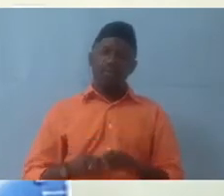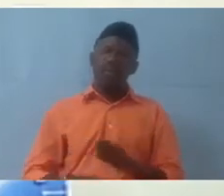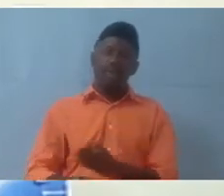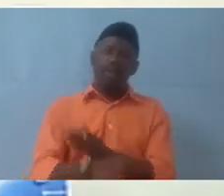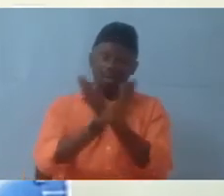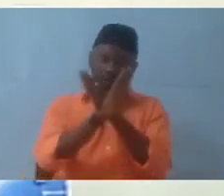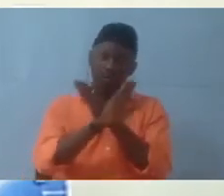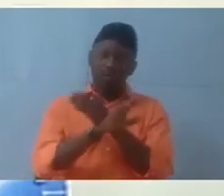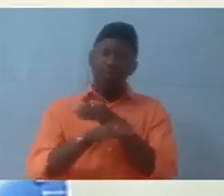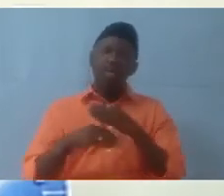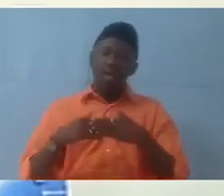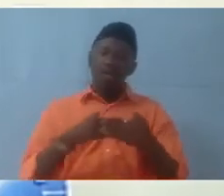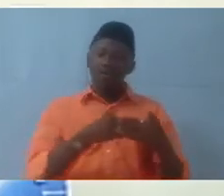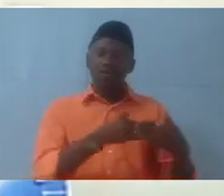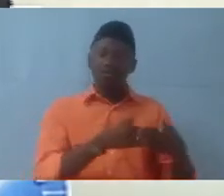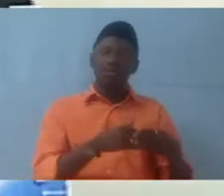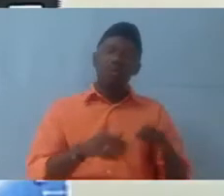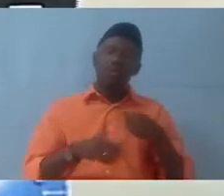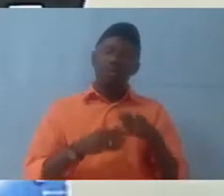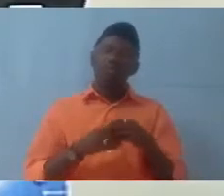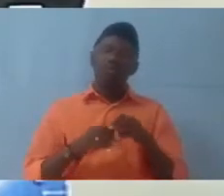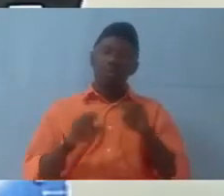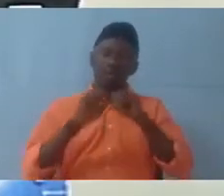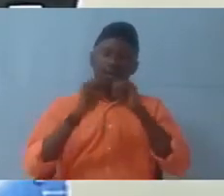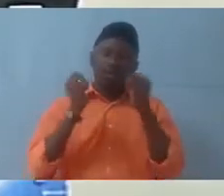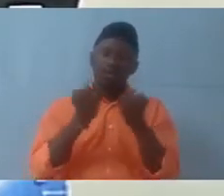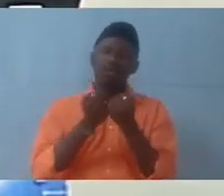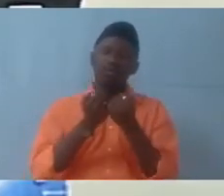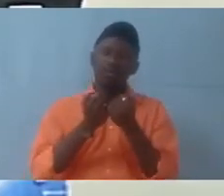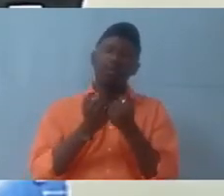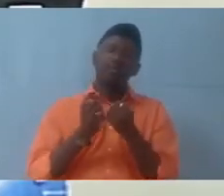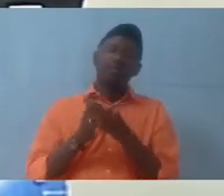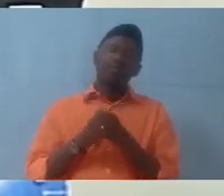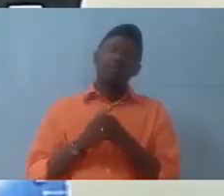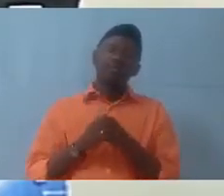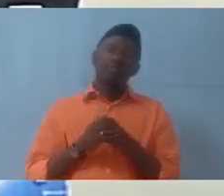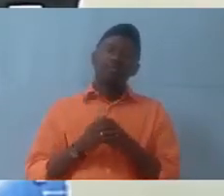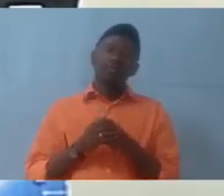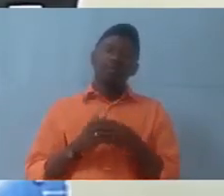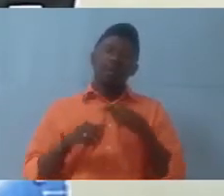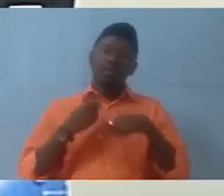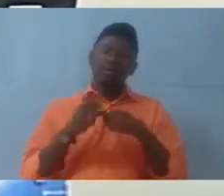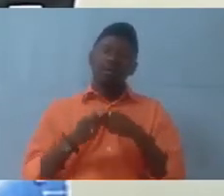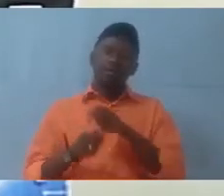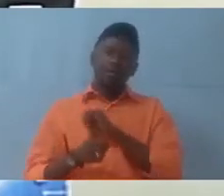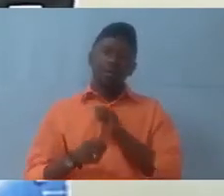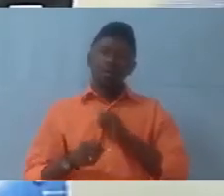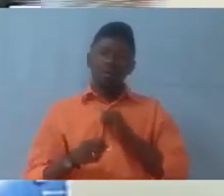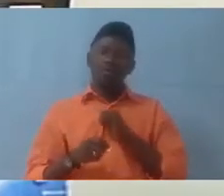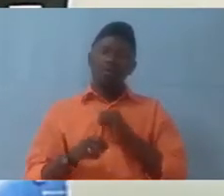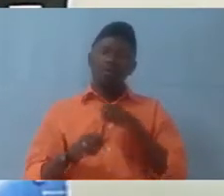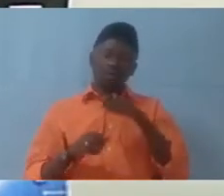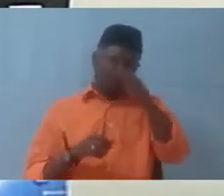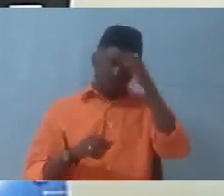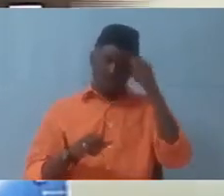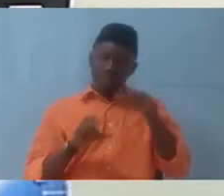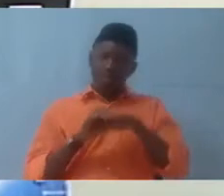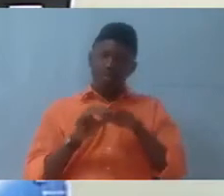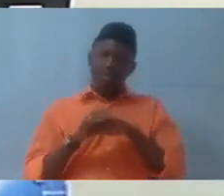of our colleague. Di ngagne nak executive bi liñ def ci japp ak suñ morom bobu. And